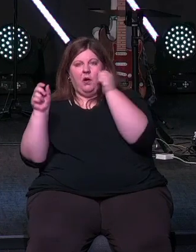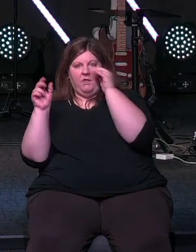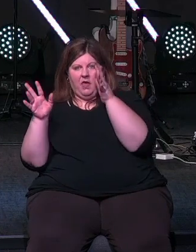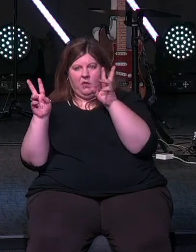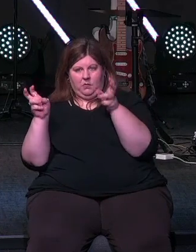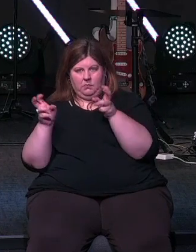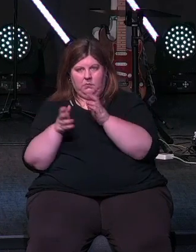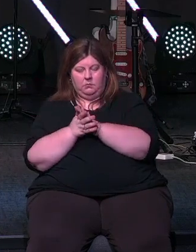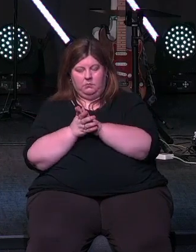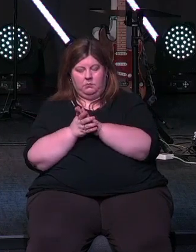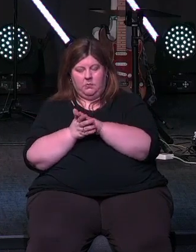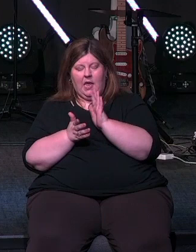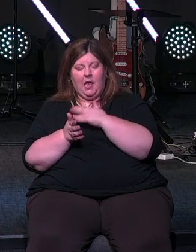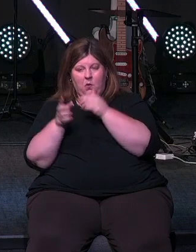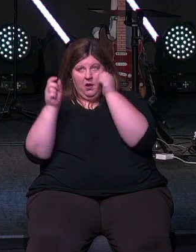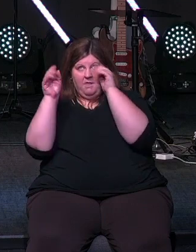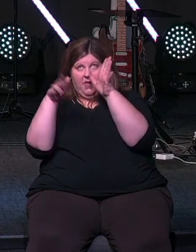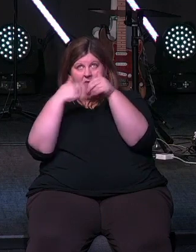Our Father in heaven.